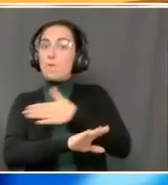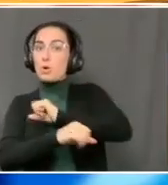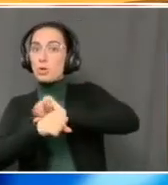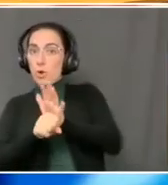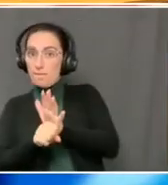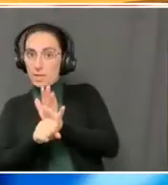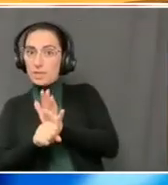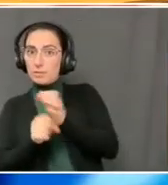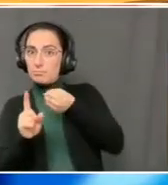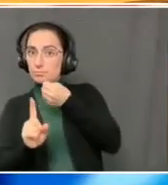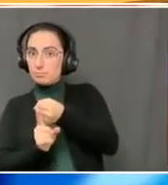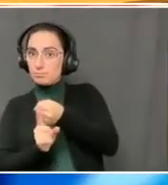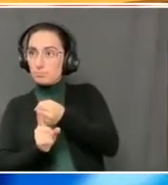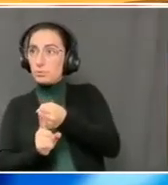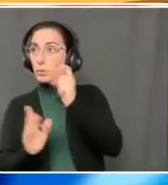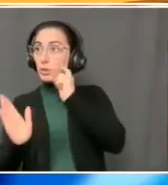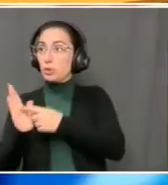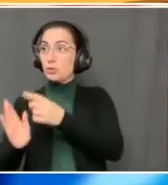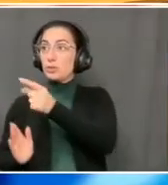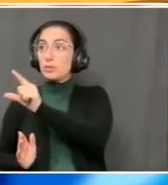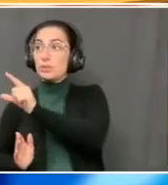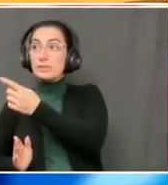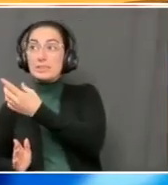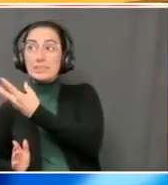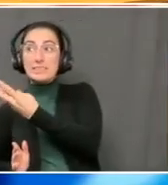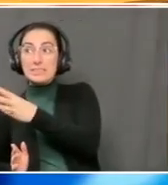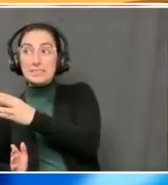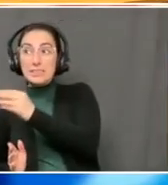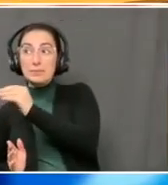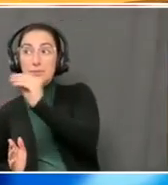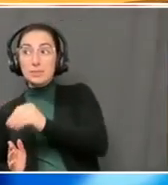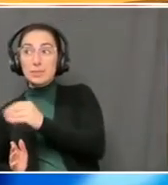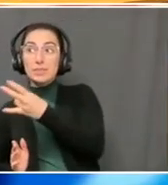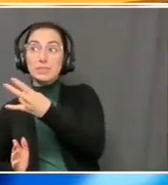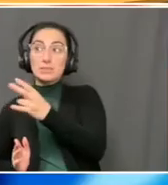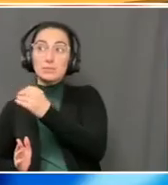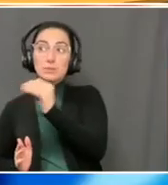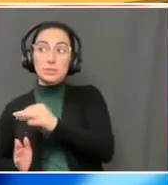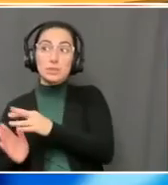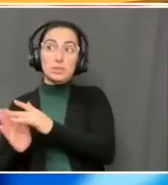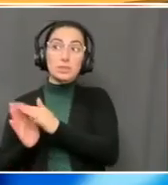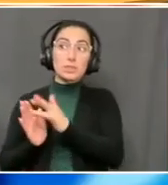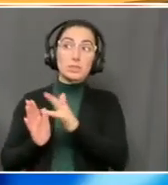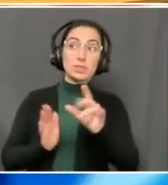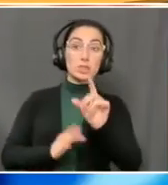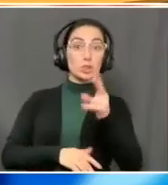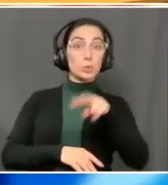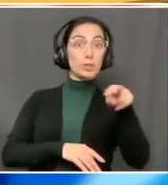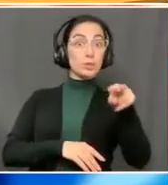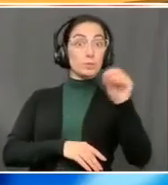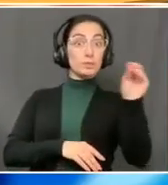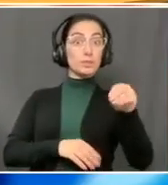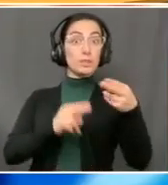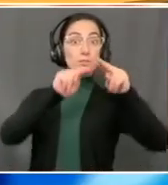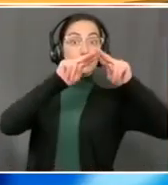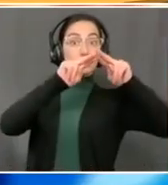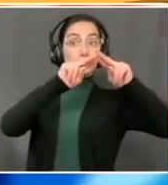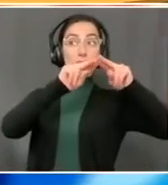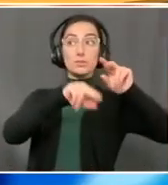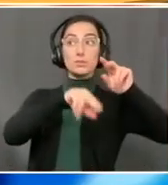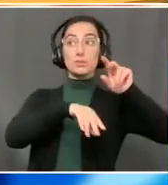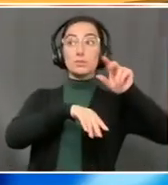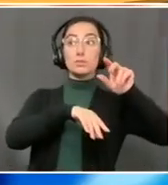So 22-23, 23-24 were both at 21%, and then last school year at